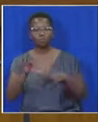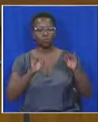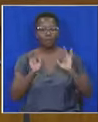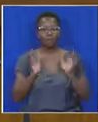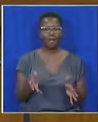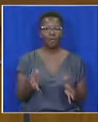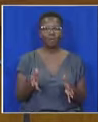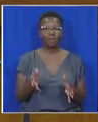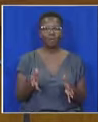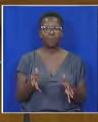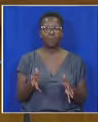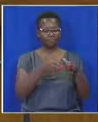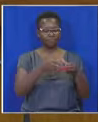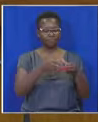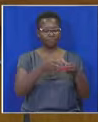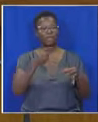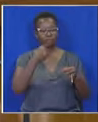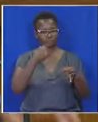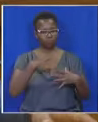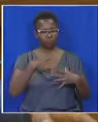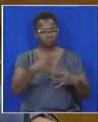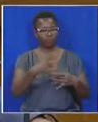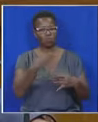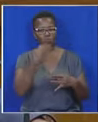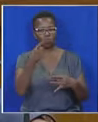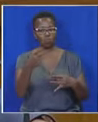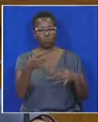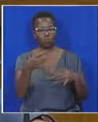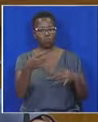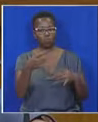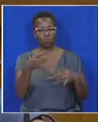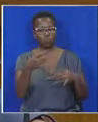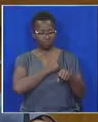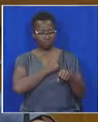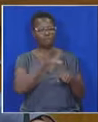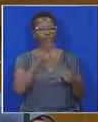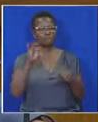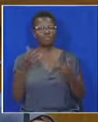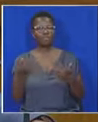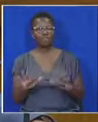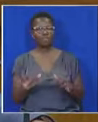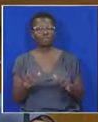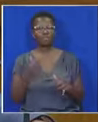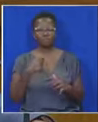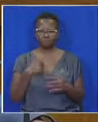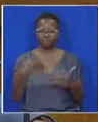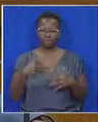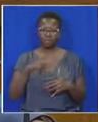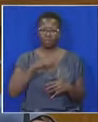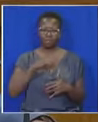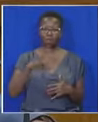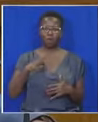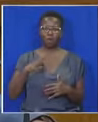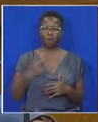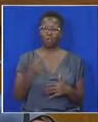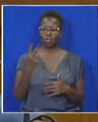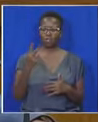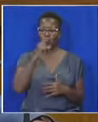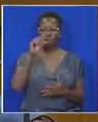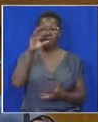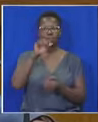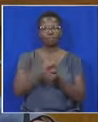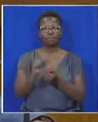each politician picks their politically connected applicant. It is no wonder that the only two shortlisted candidates without